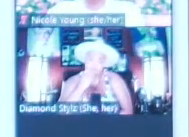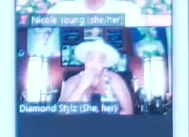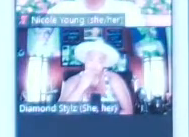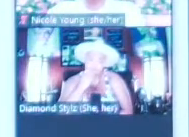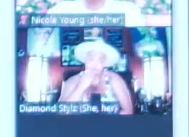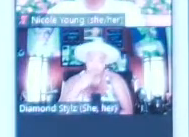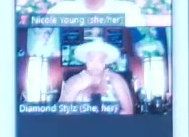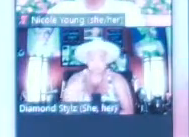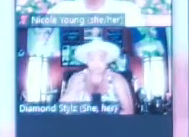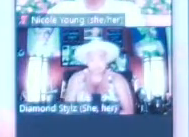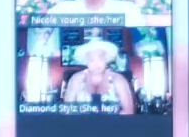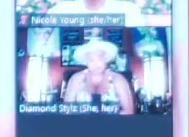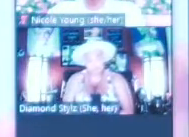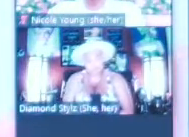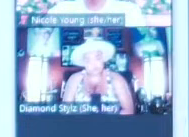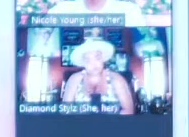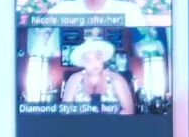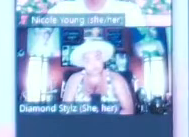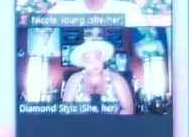which is,